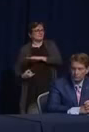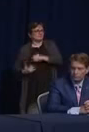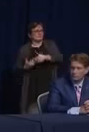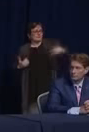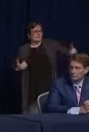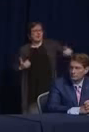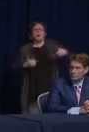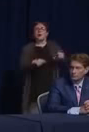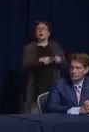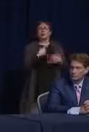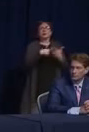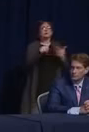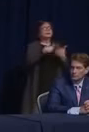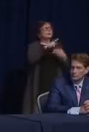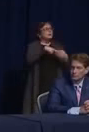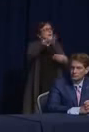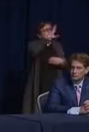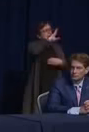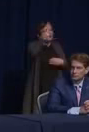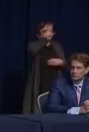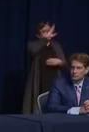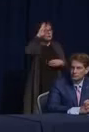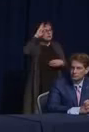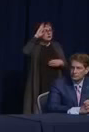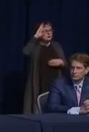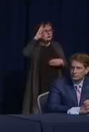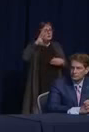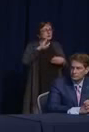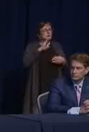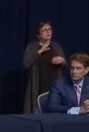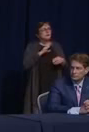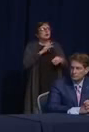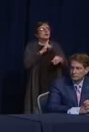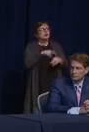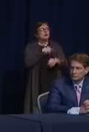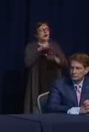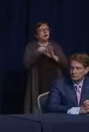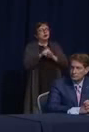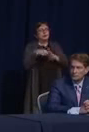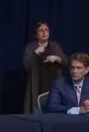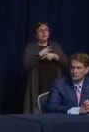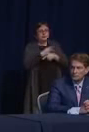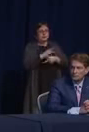hospitals. The long-term care facilities have requirements for healthcare workers as well.